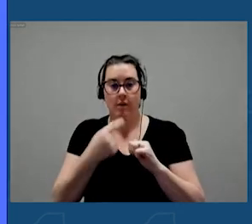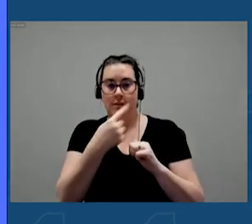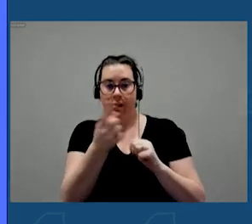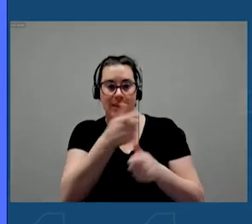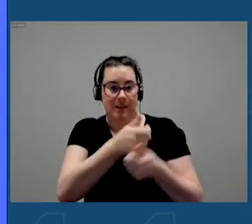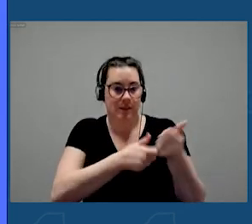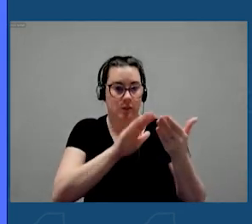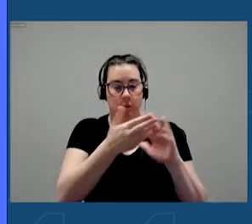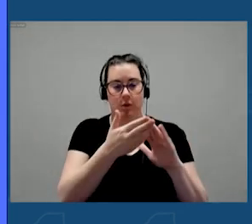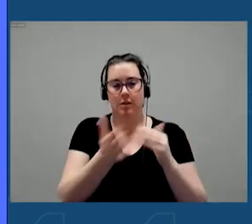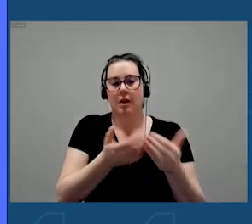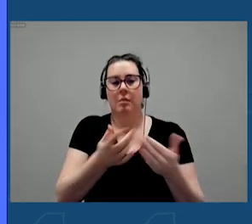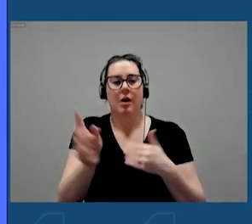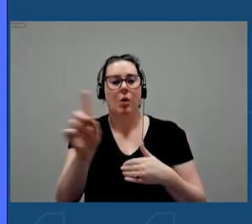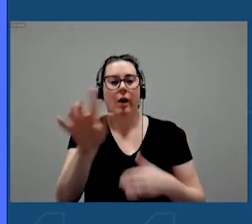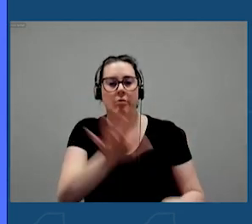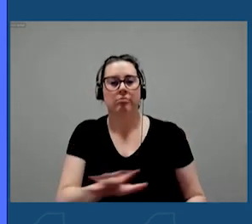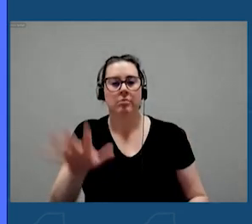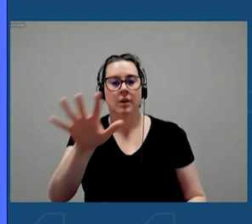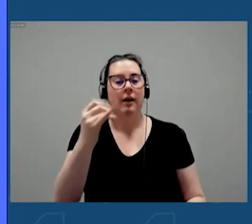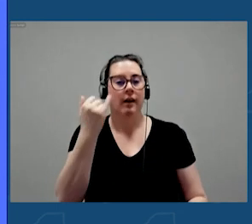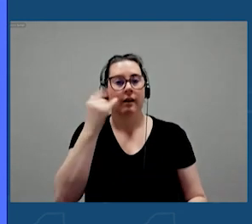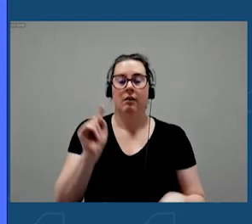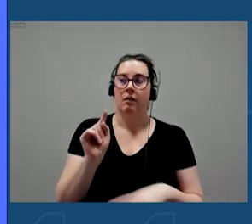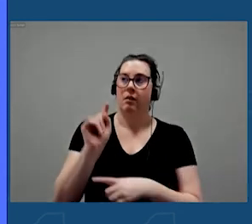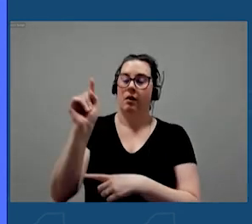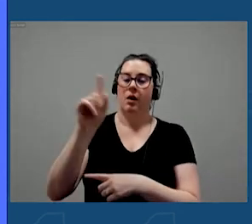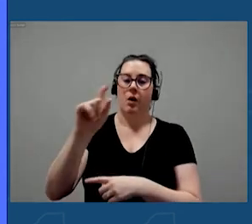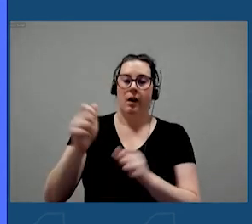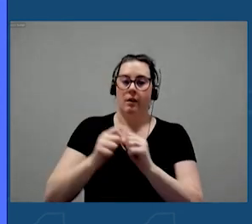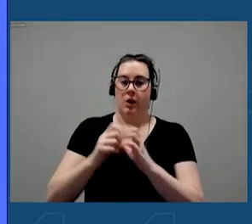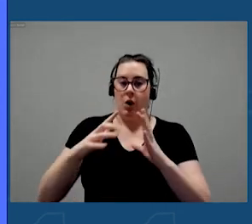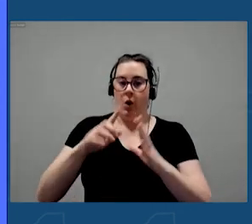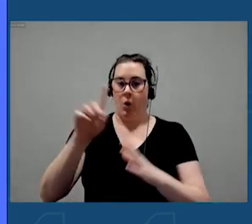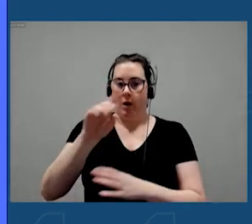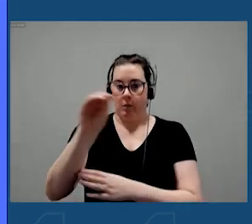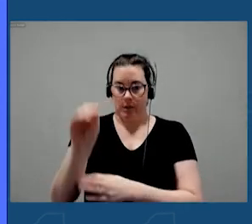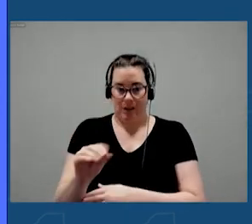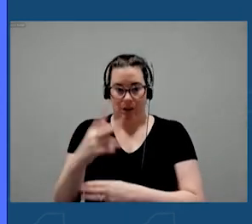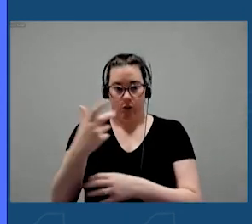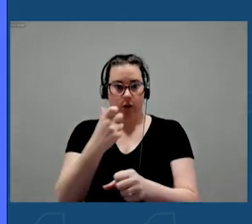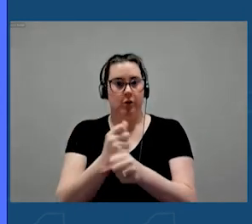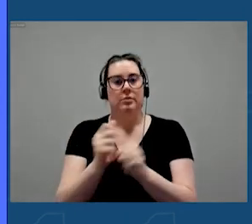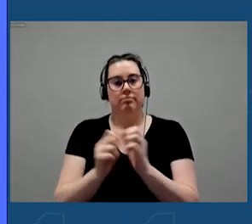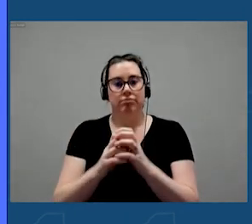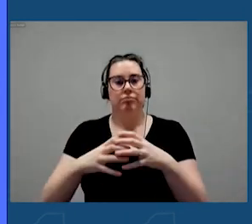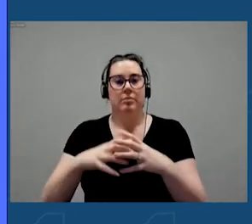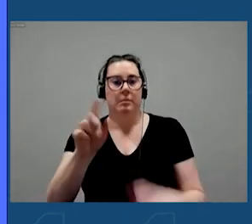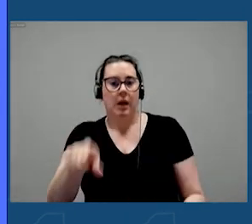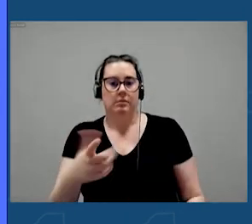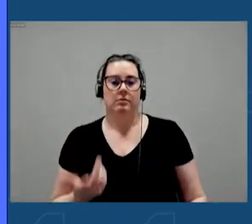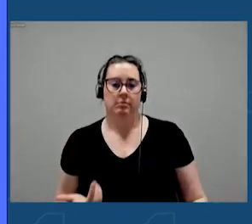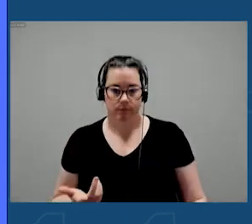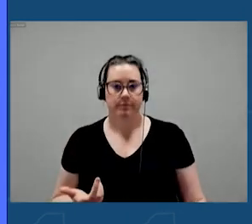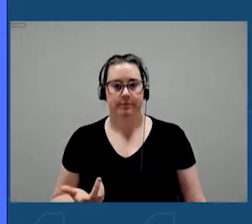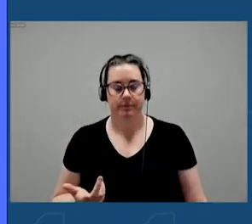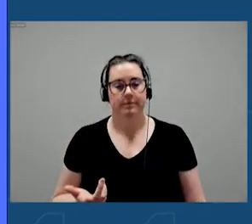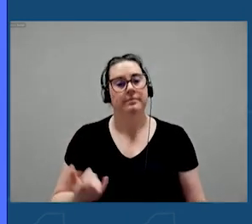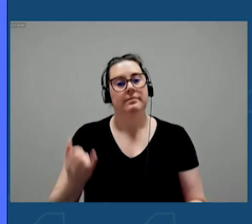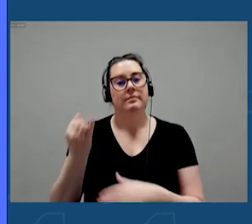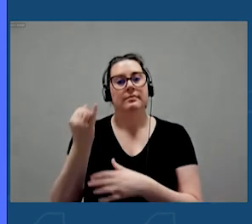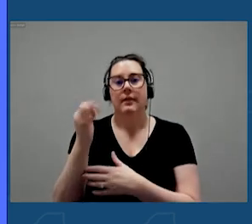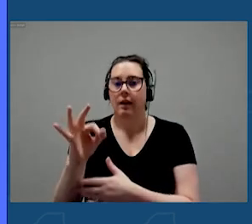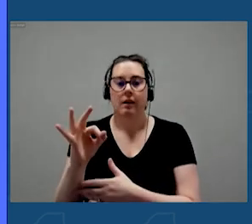upstate, you have to grow your housing stock by 1% over the next 3 years. You have to. And if there are